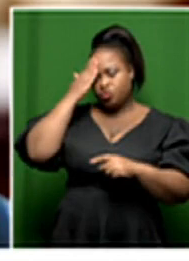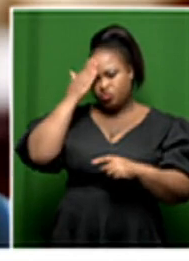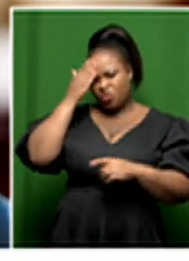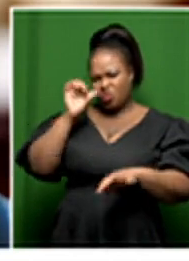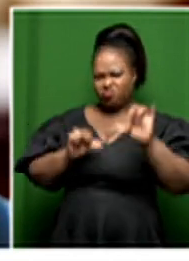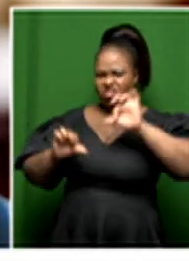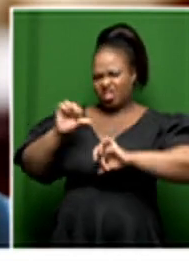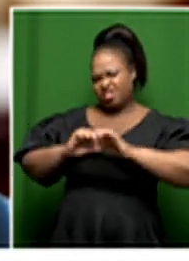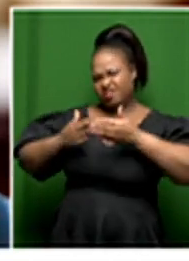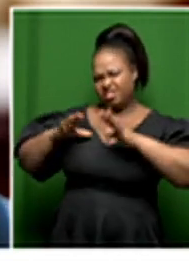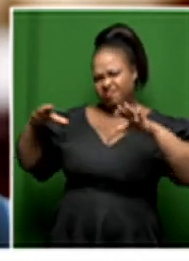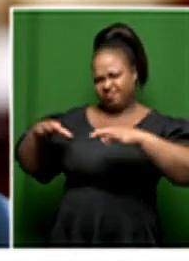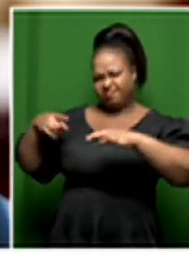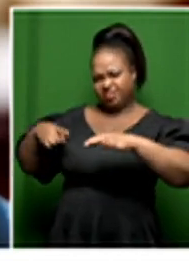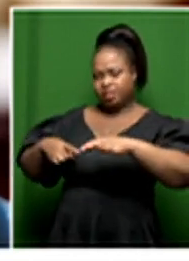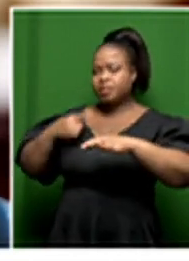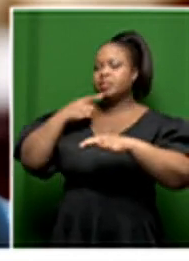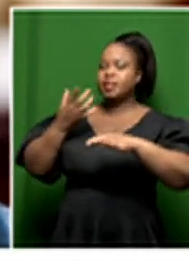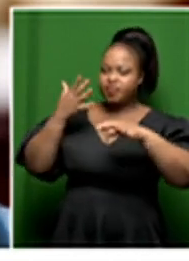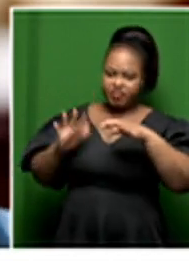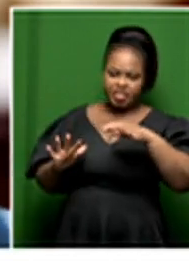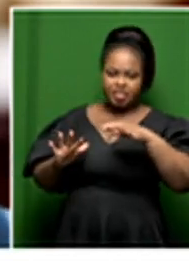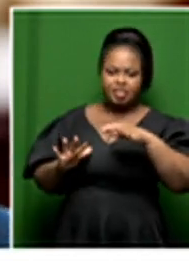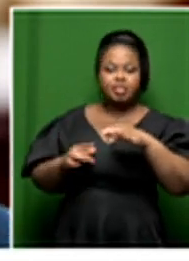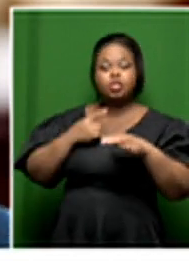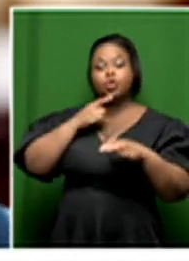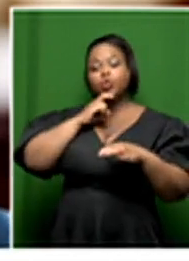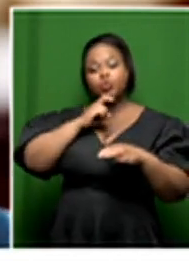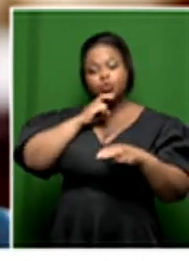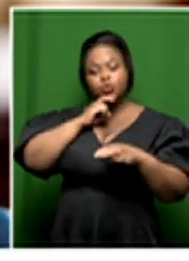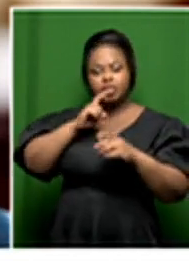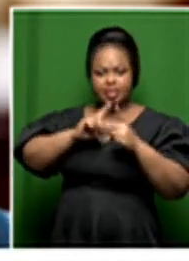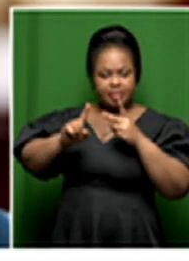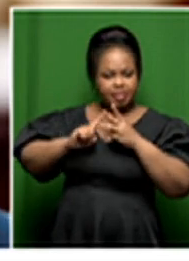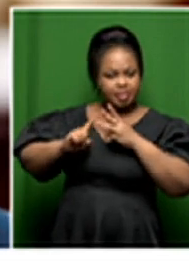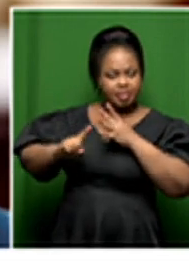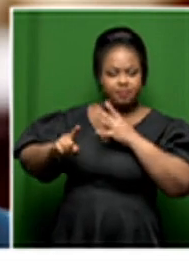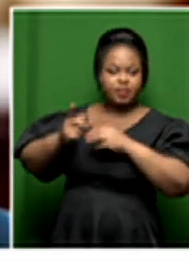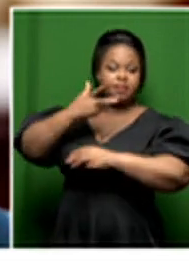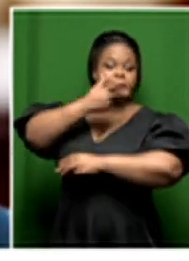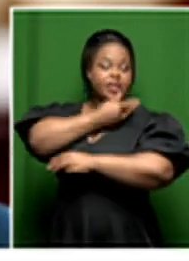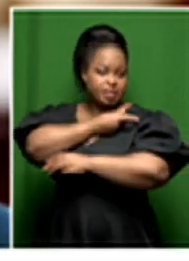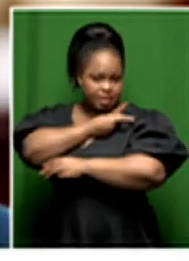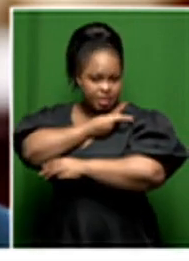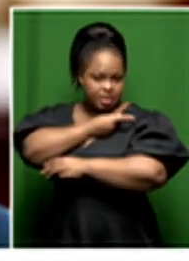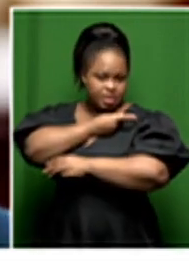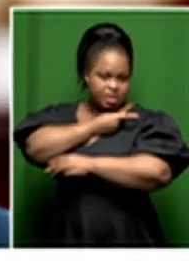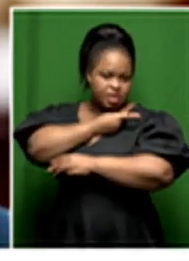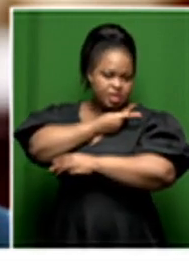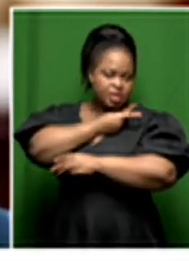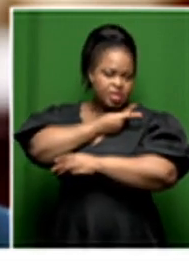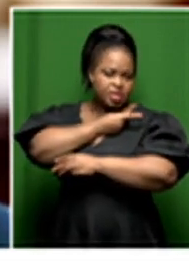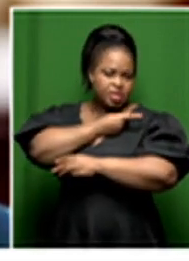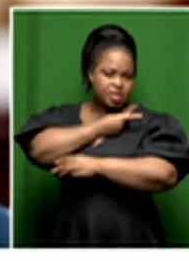scientific community there has been mention made of using different vaccines in